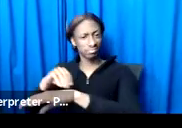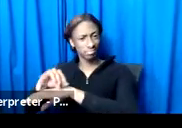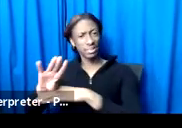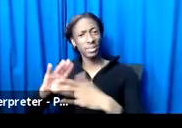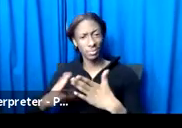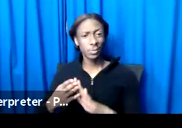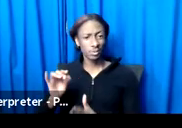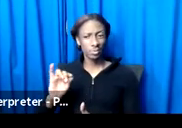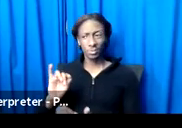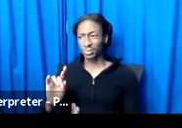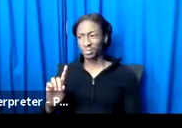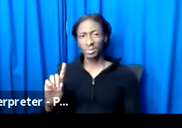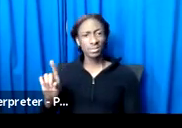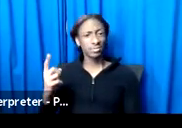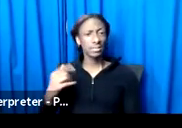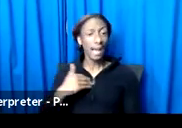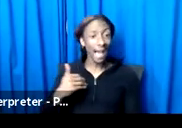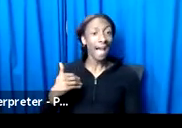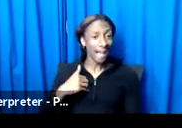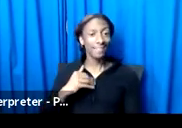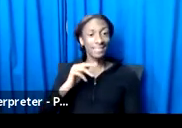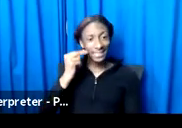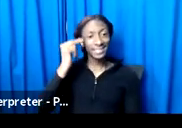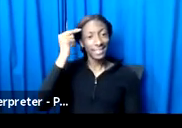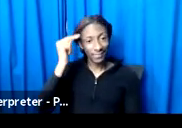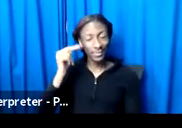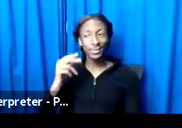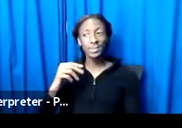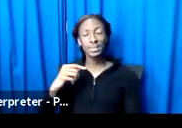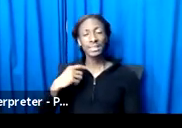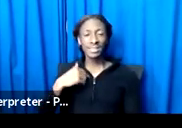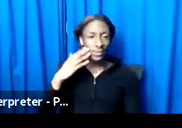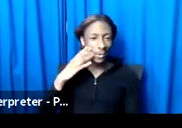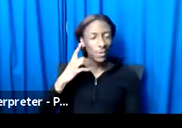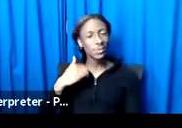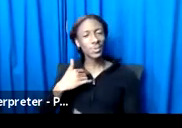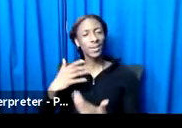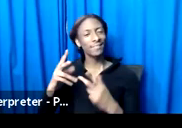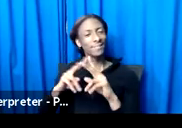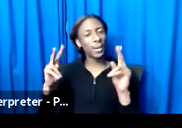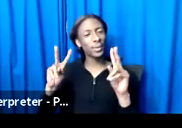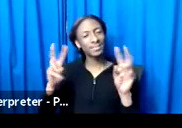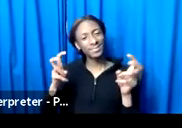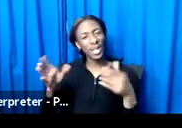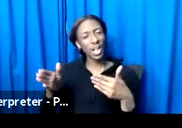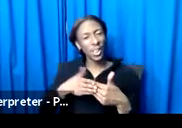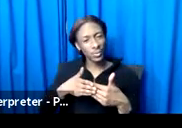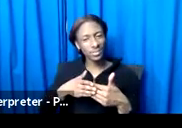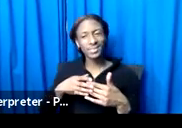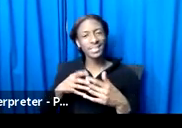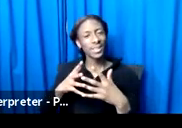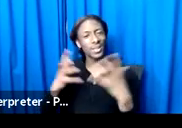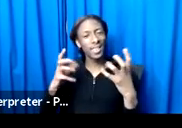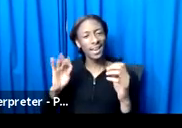Just having nieces and nephews myself, I know we get very close and there's a lot of mixing around.